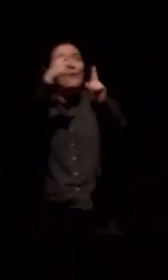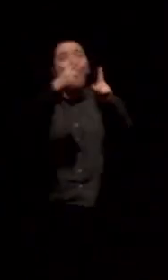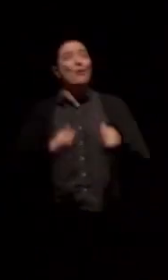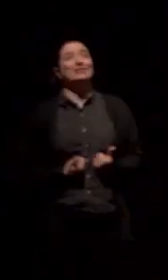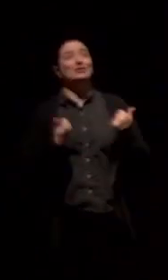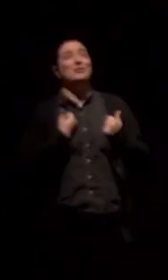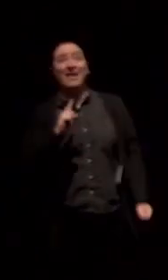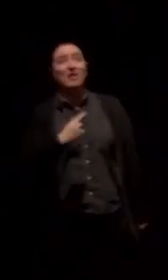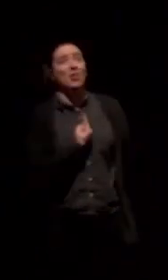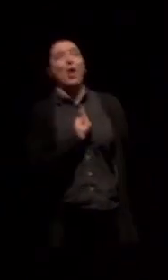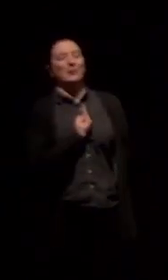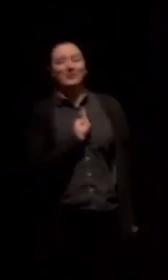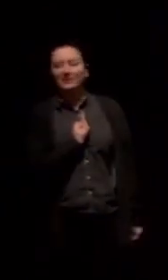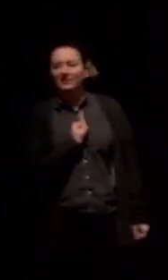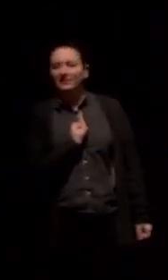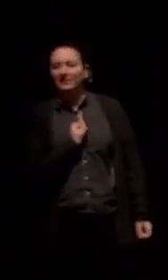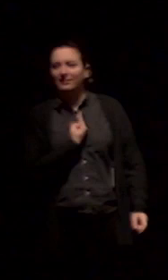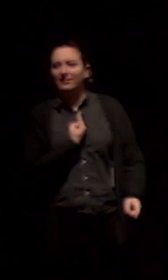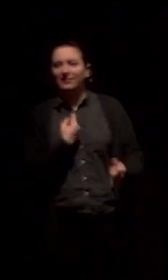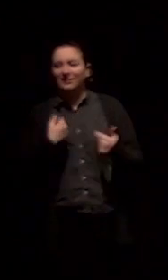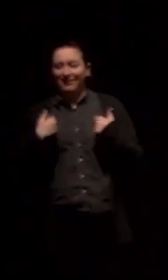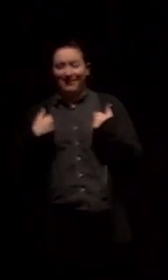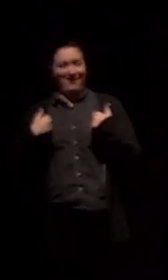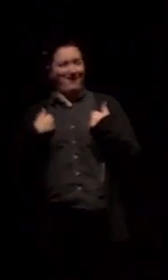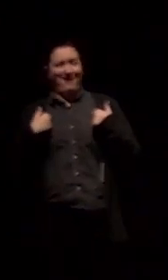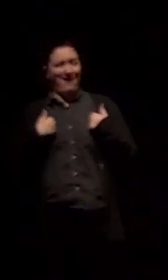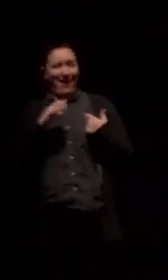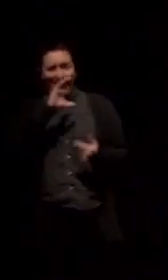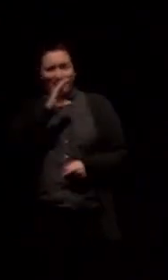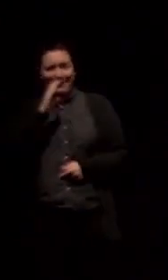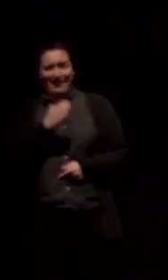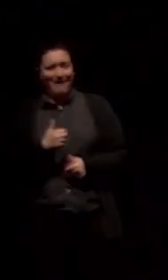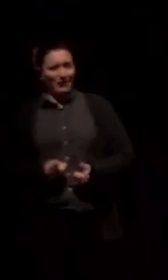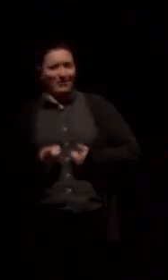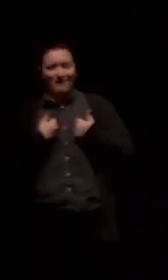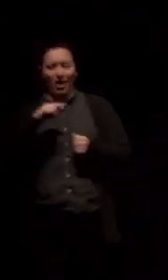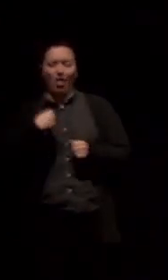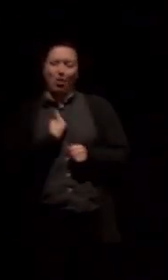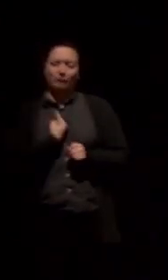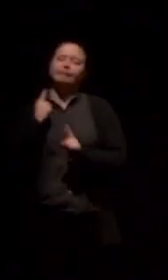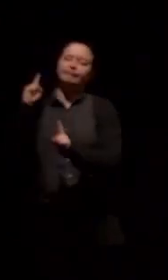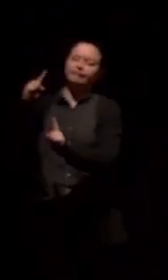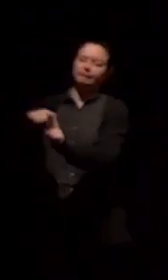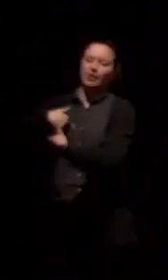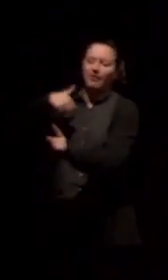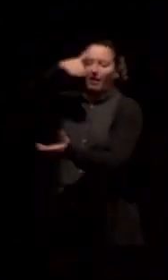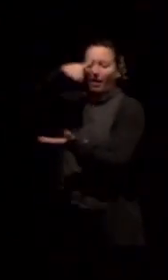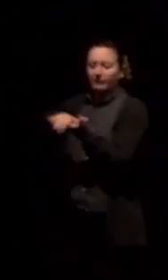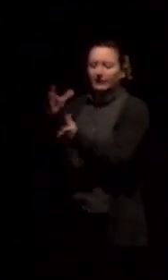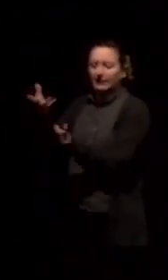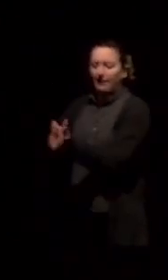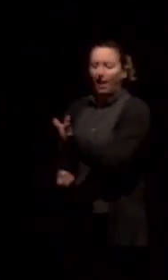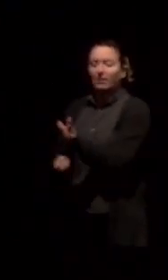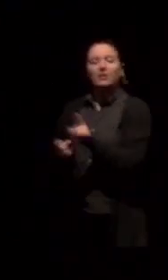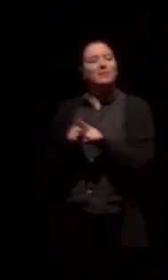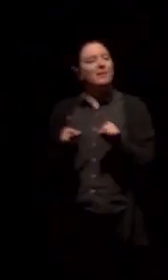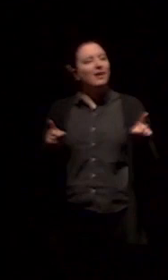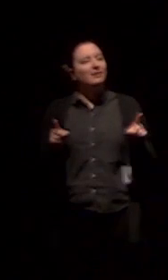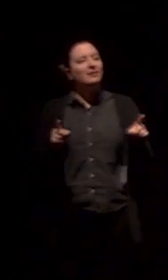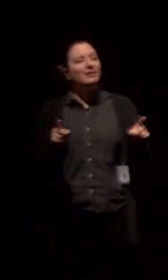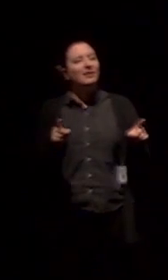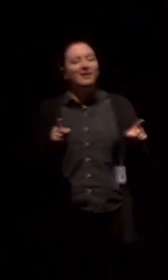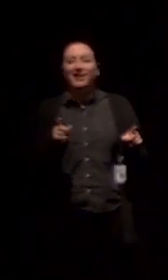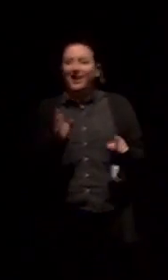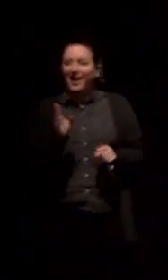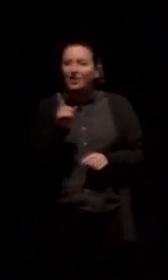myself, ever. And so I don't know why that becomes the norm necessarily. But, you know, it can be hard to live alone when your symptoms